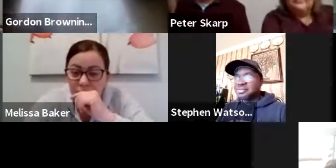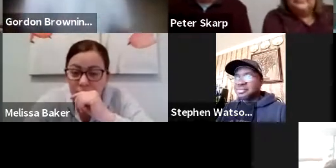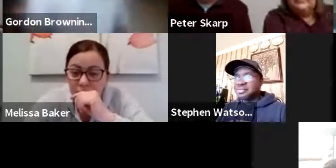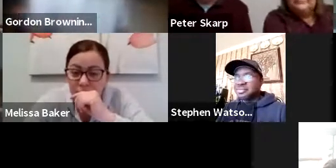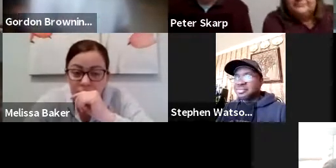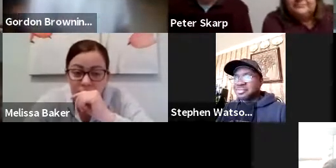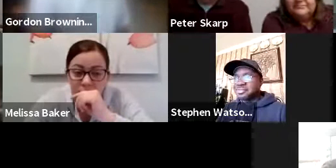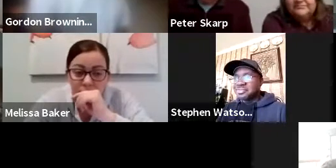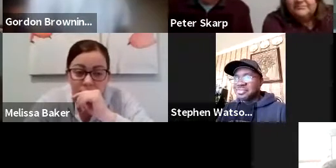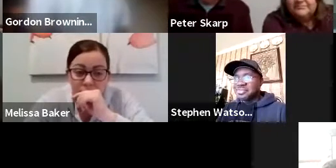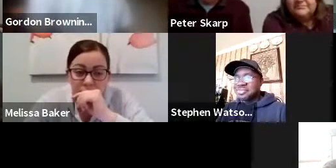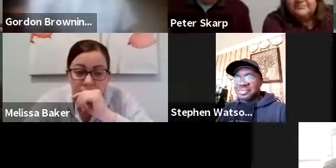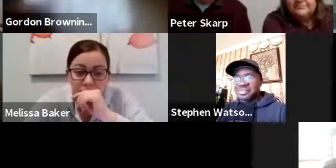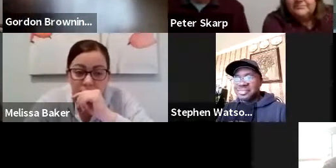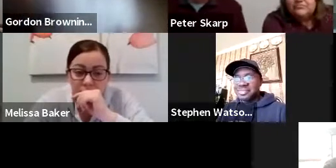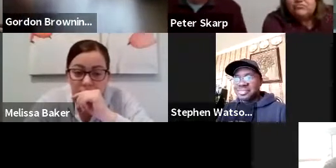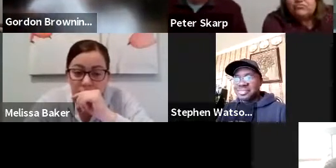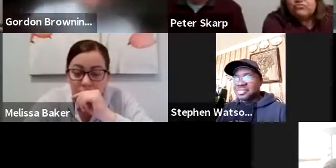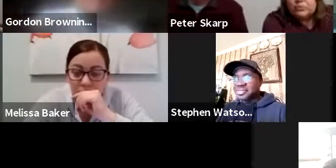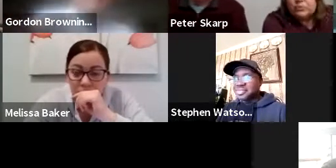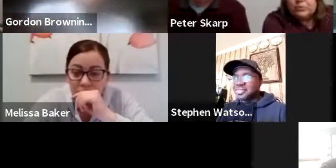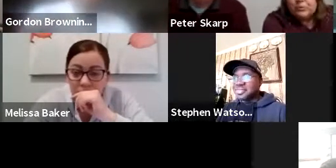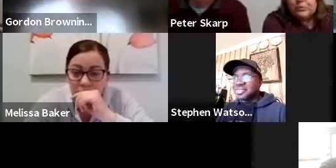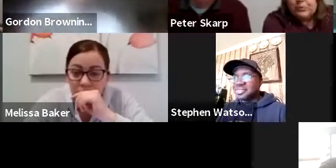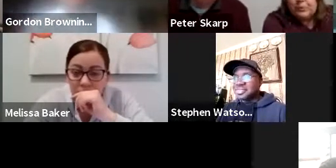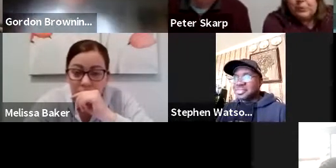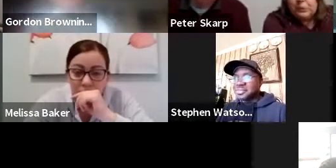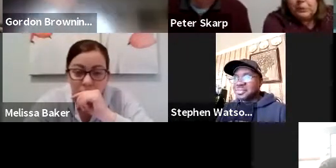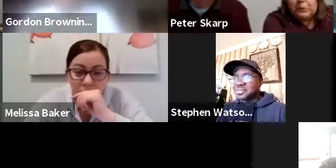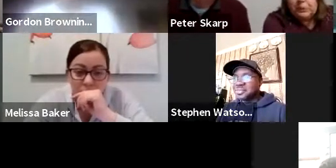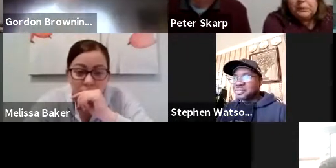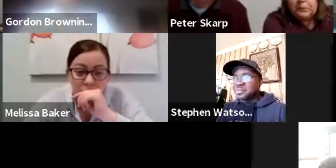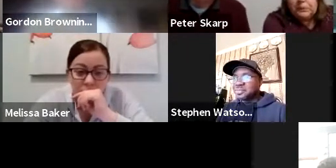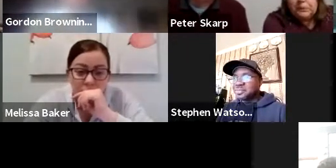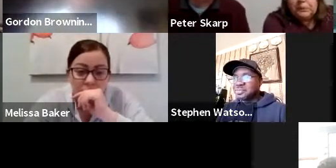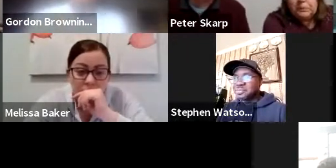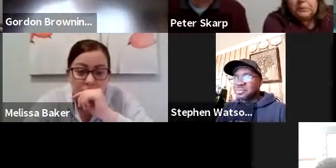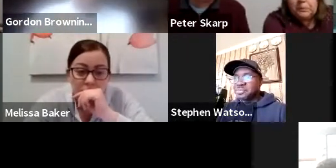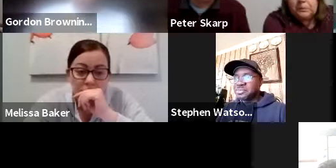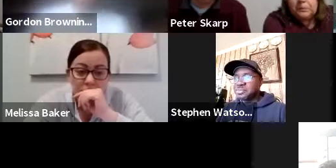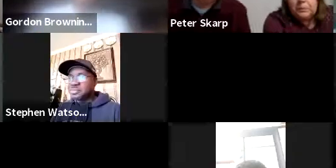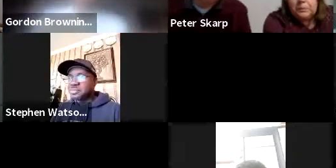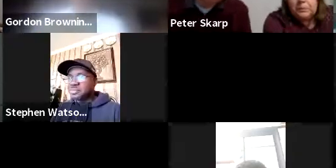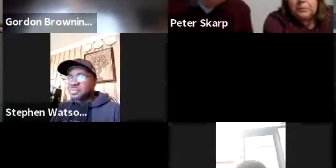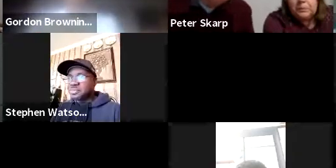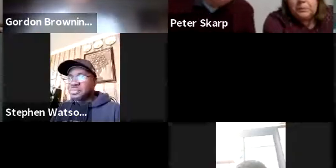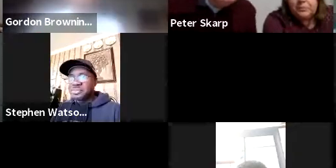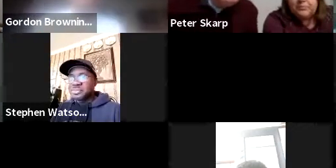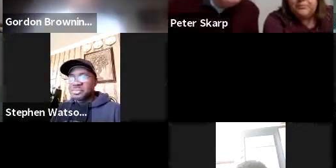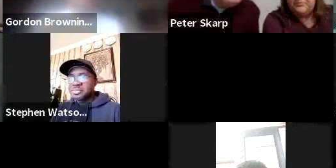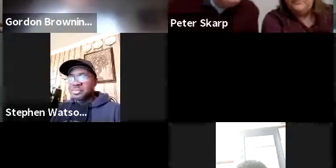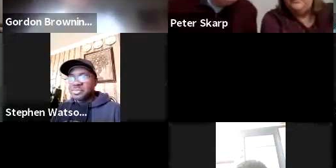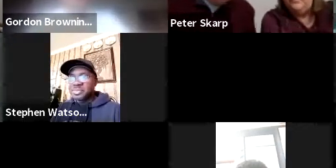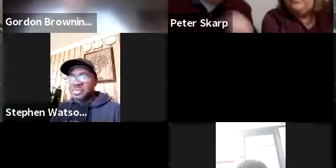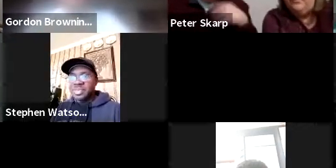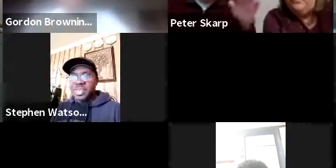tonight. Hello, oh, Rick. Awesome. Dr. Bill, your sound sounds a little bit low. I'm not sure if it's just me